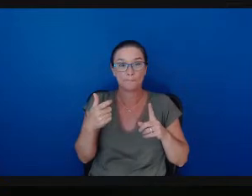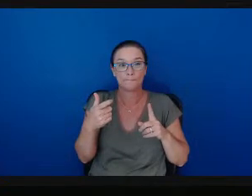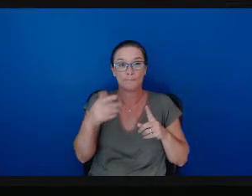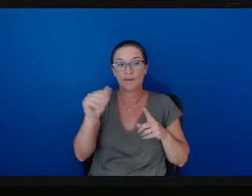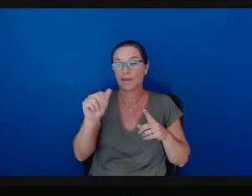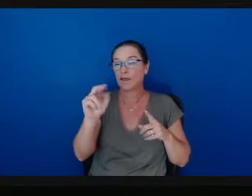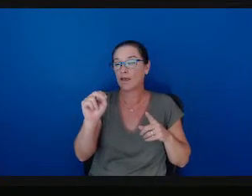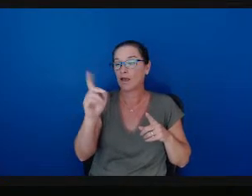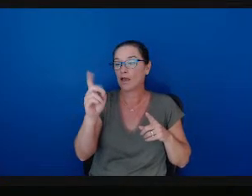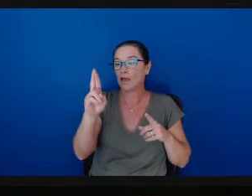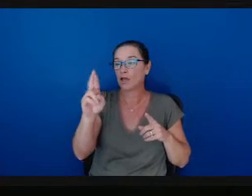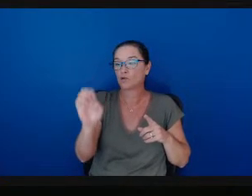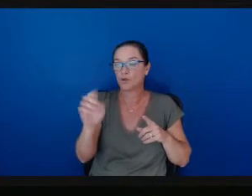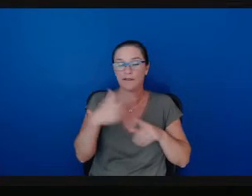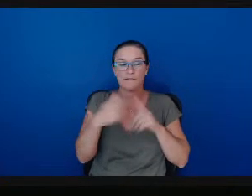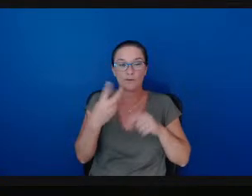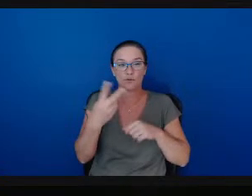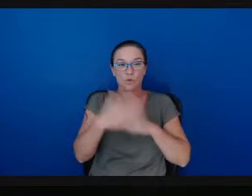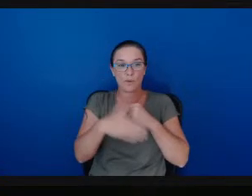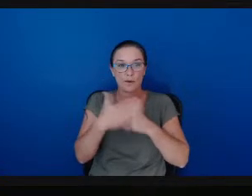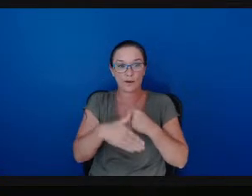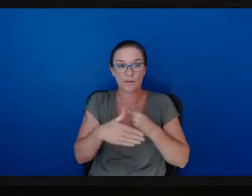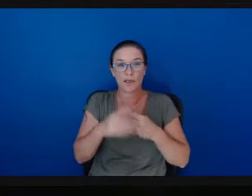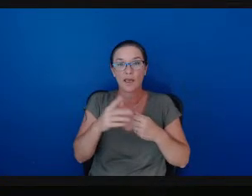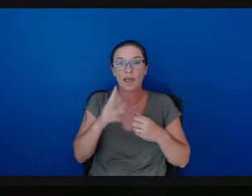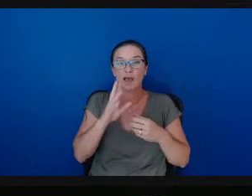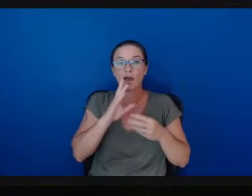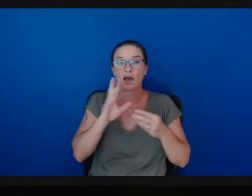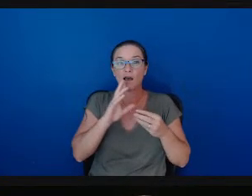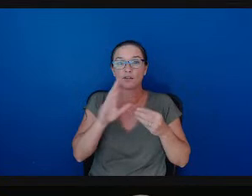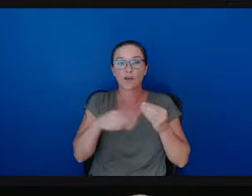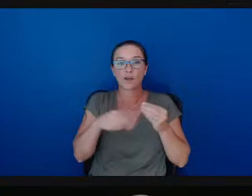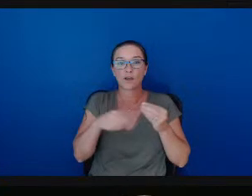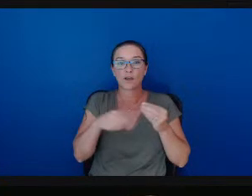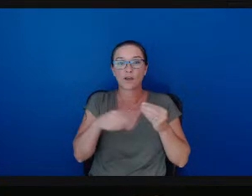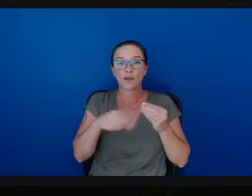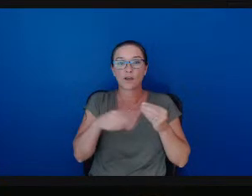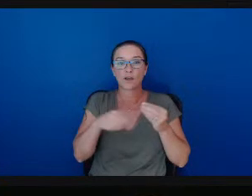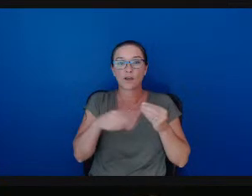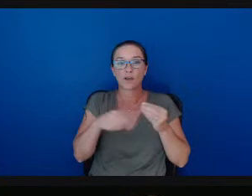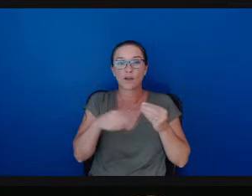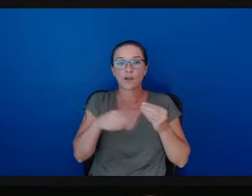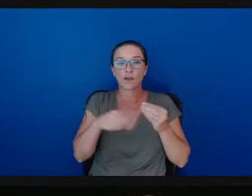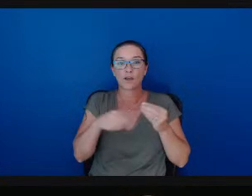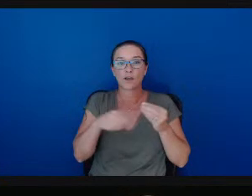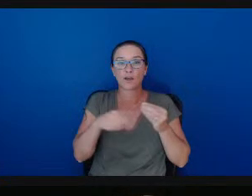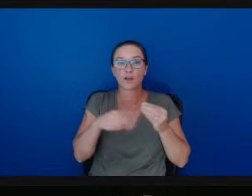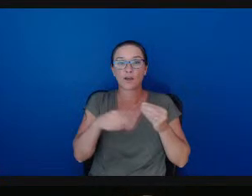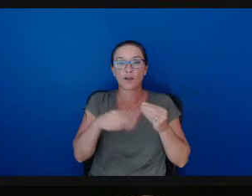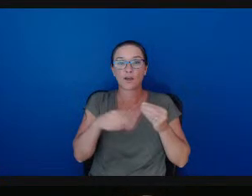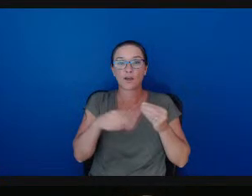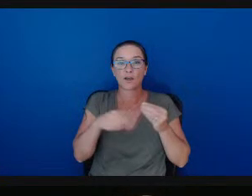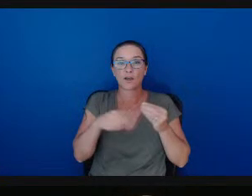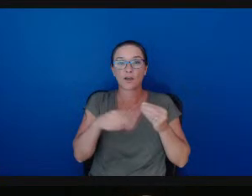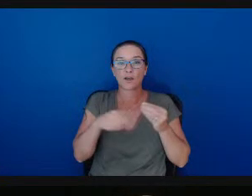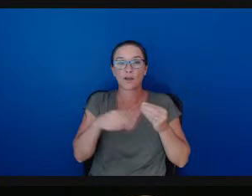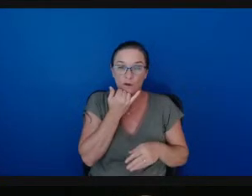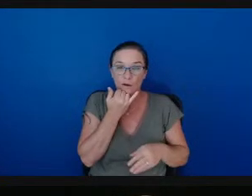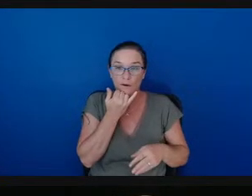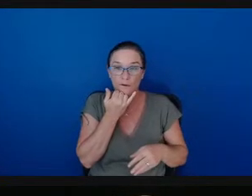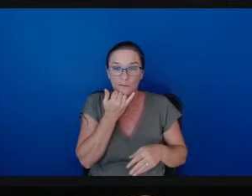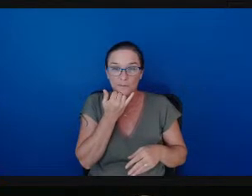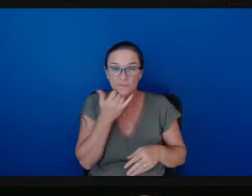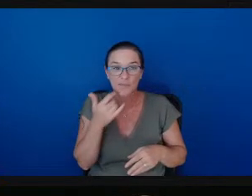Andre with a two pineapples ohana asking about the 1982 fissure. I had it wrong yesterday. I